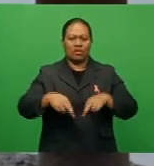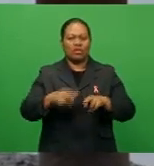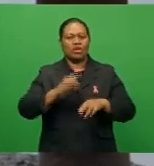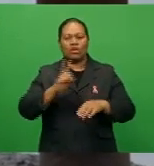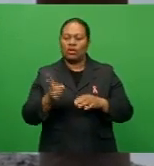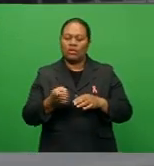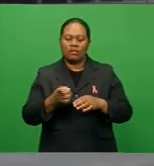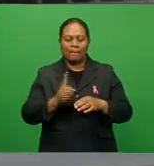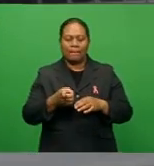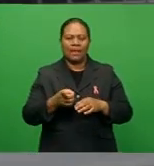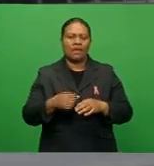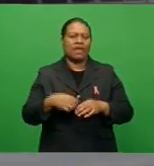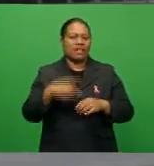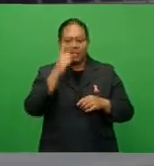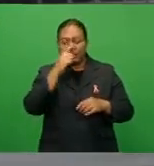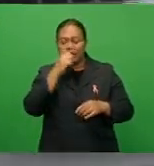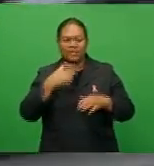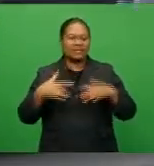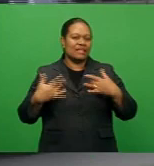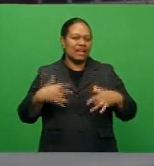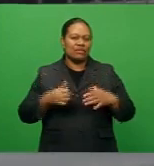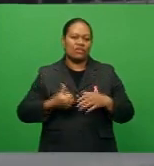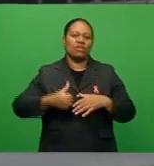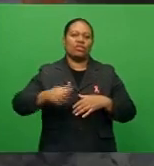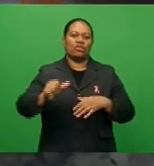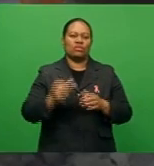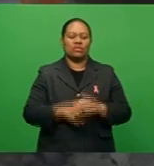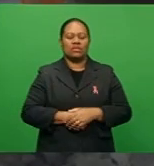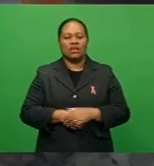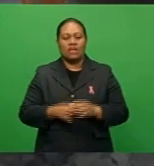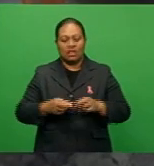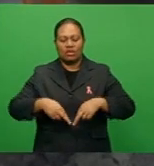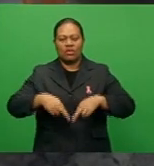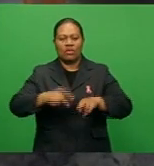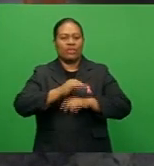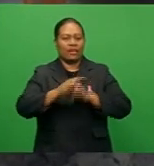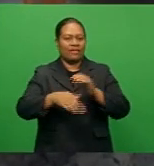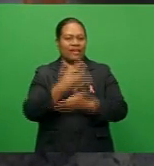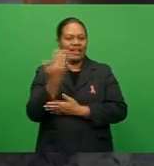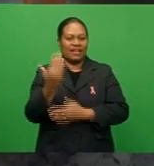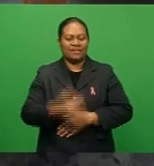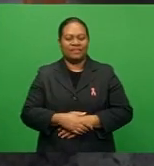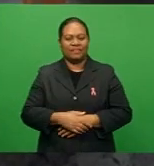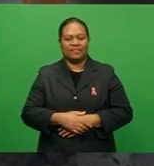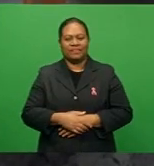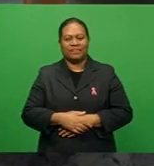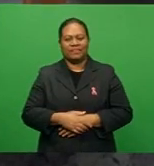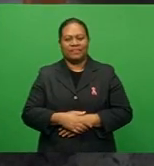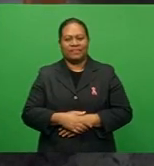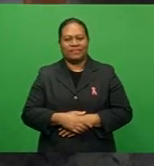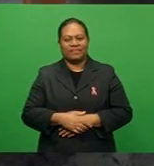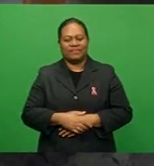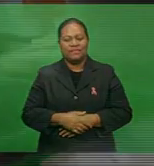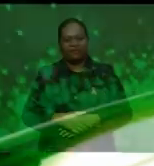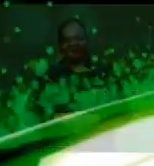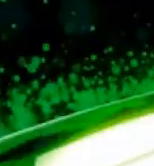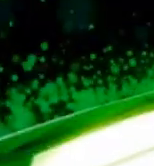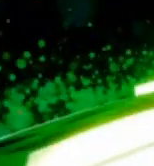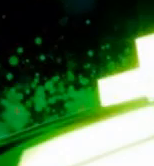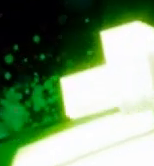about 90,000 people who utilize the Suva-Lami corridor on a daily basis. Koroi Tandolala, FBC